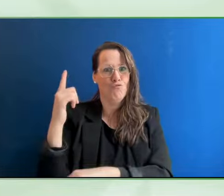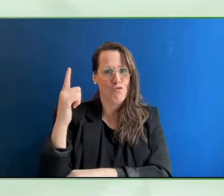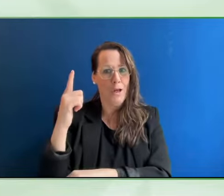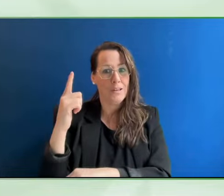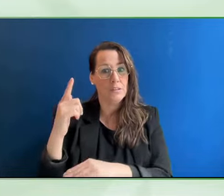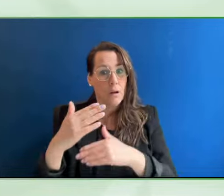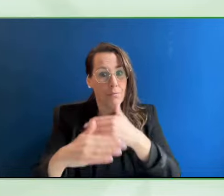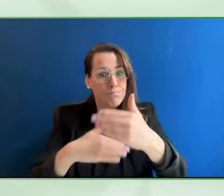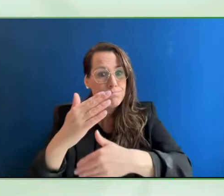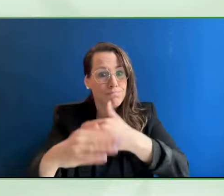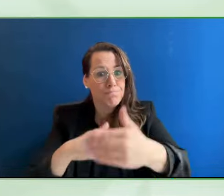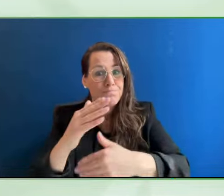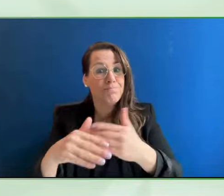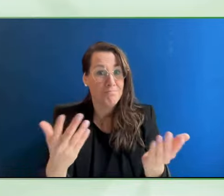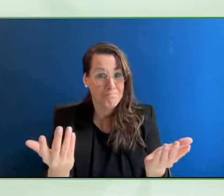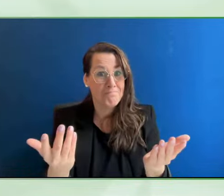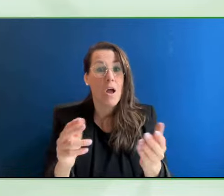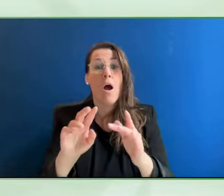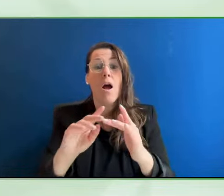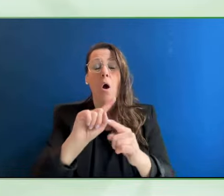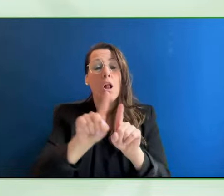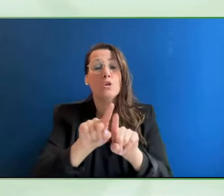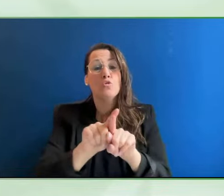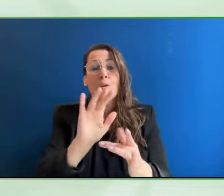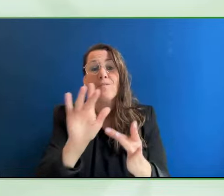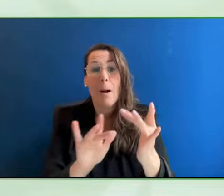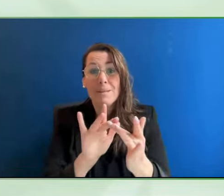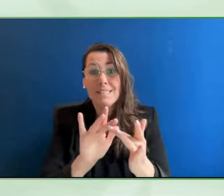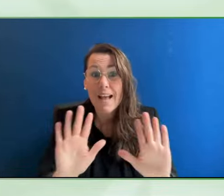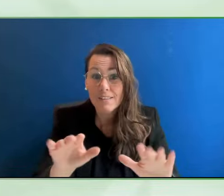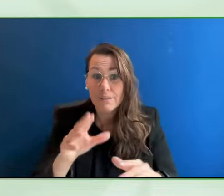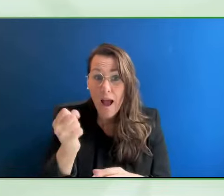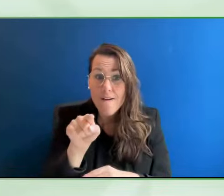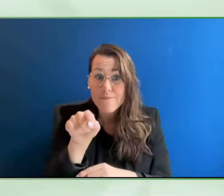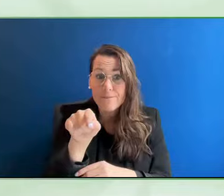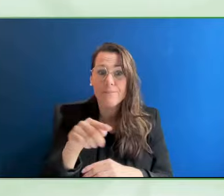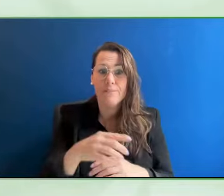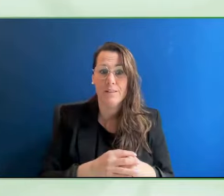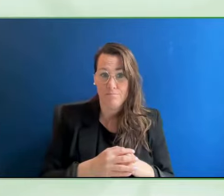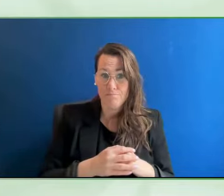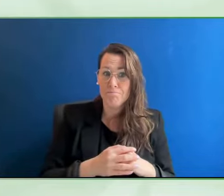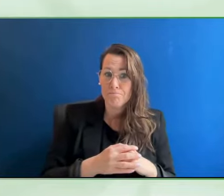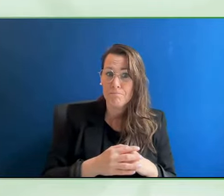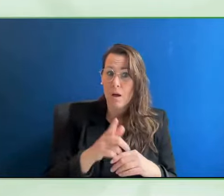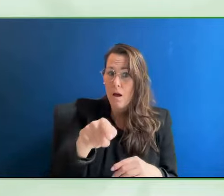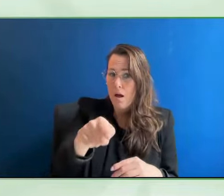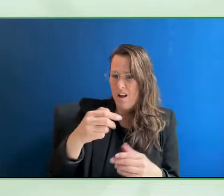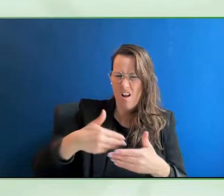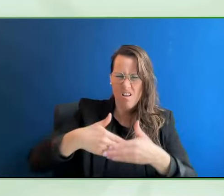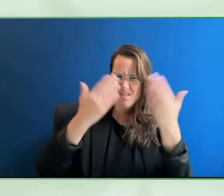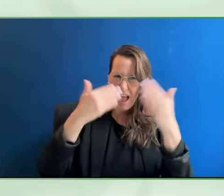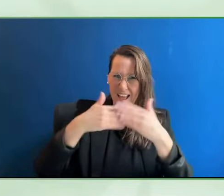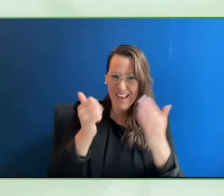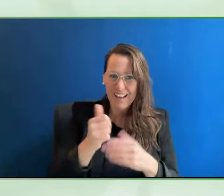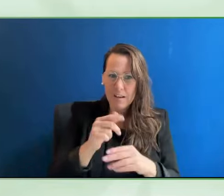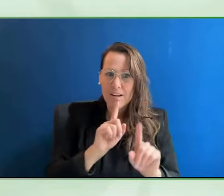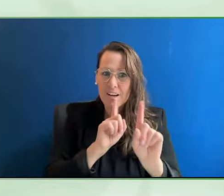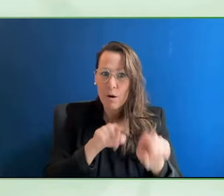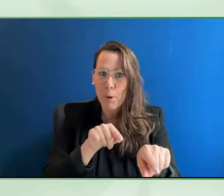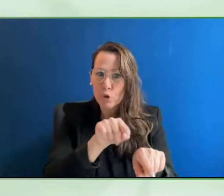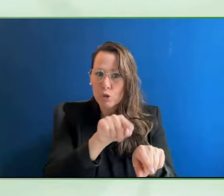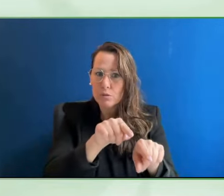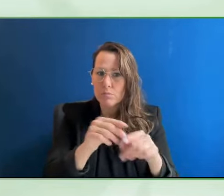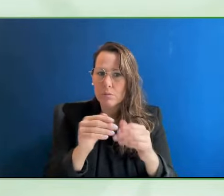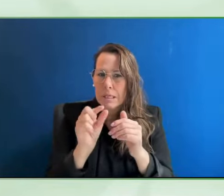our programs. So what are the challenges? There are 2 big challenges.